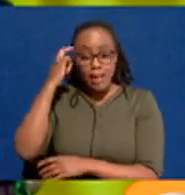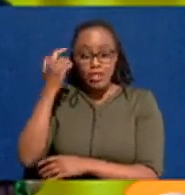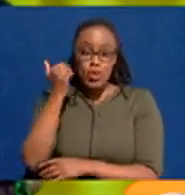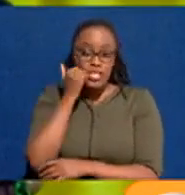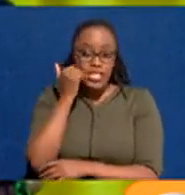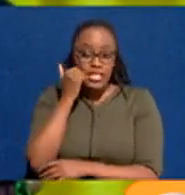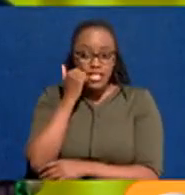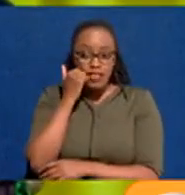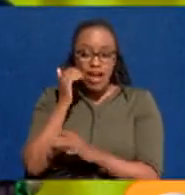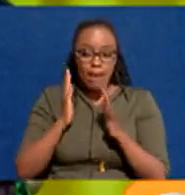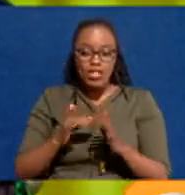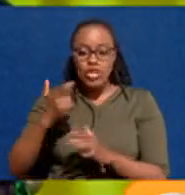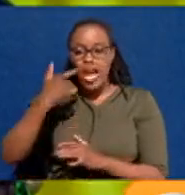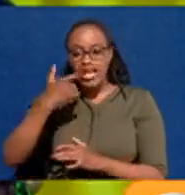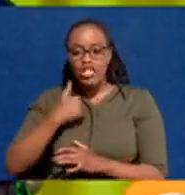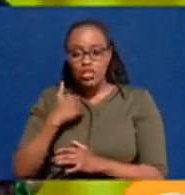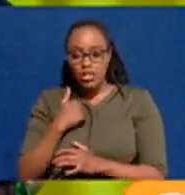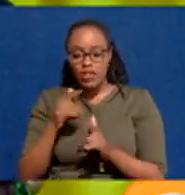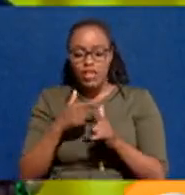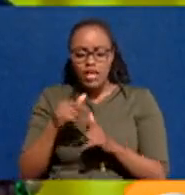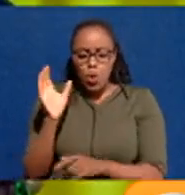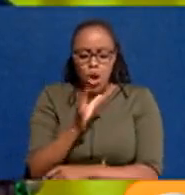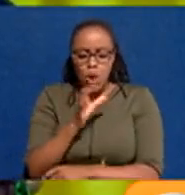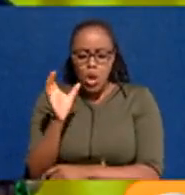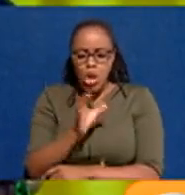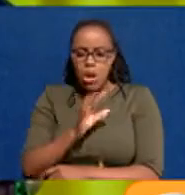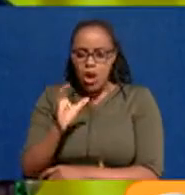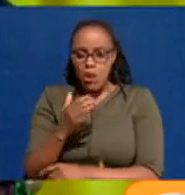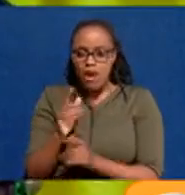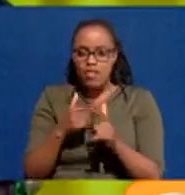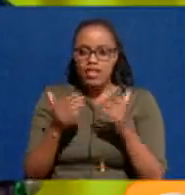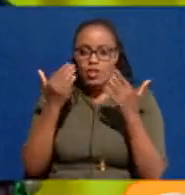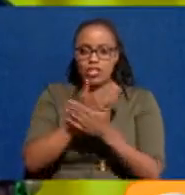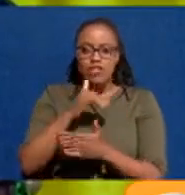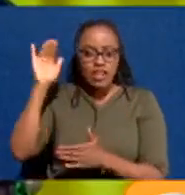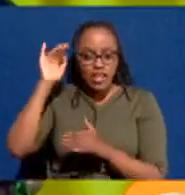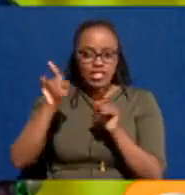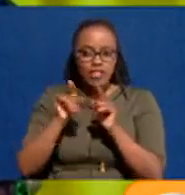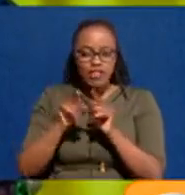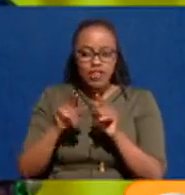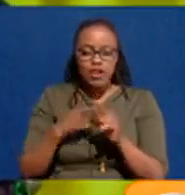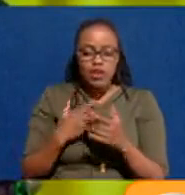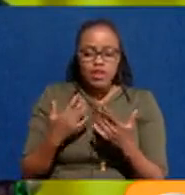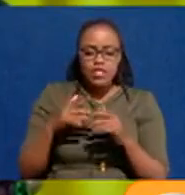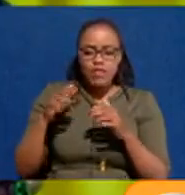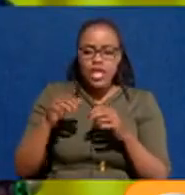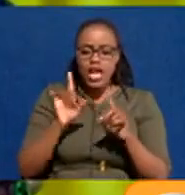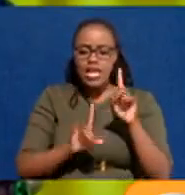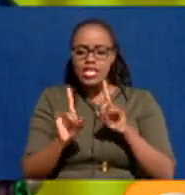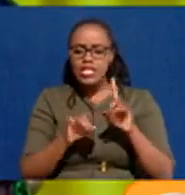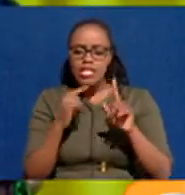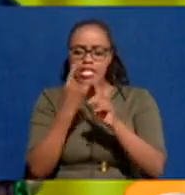Mtu wako hapo wako na addiction, labda ilikuwa ya pombe. Usiku wanasikia, wanasema tu, hey, wainame ama wainame. Sasa,